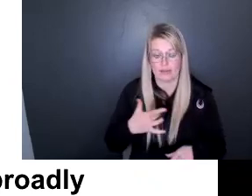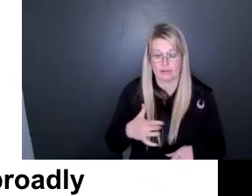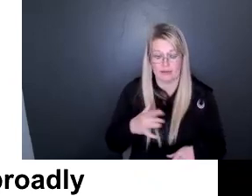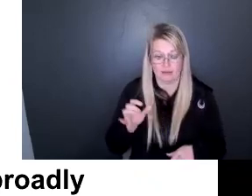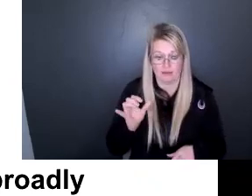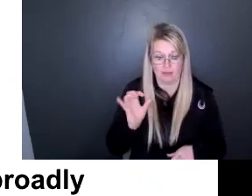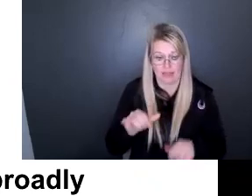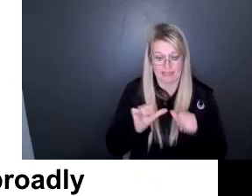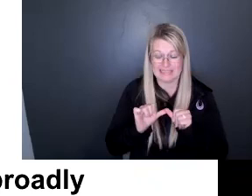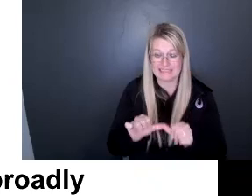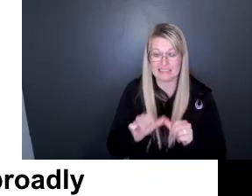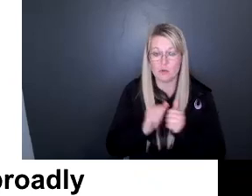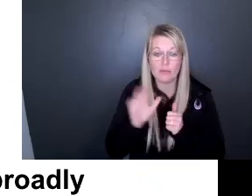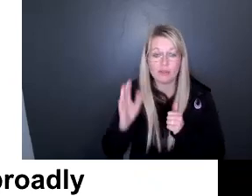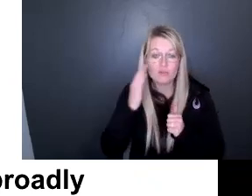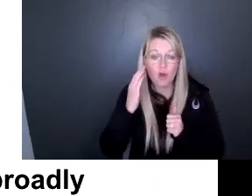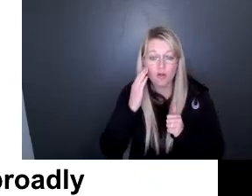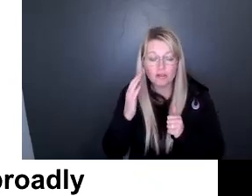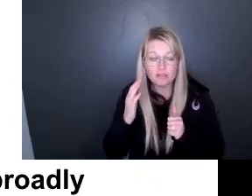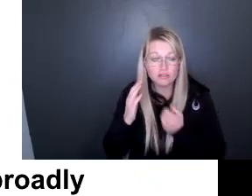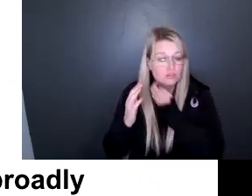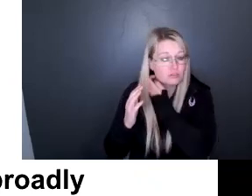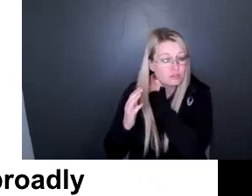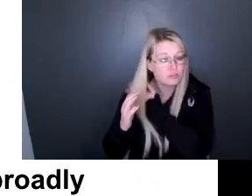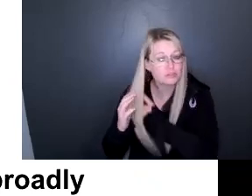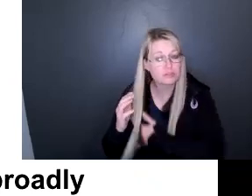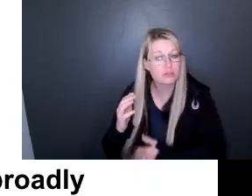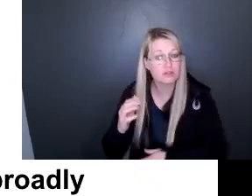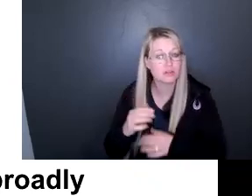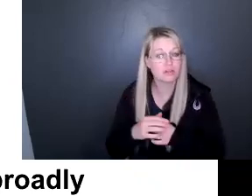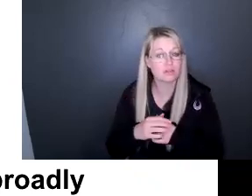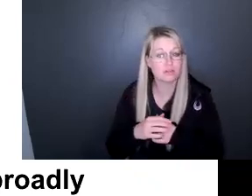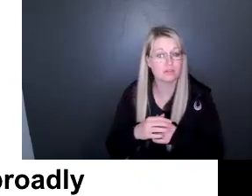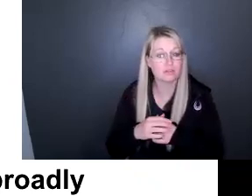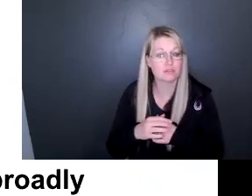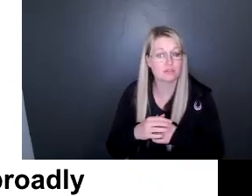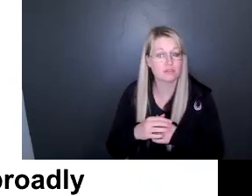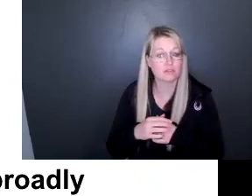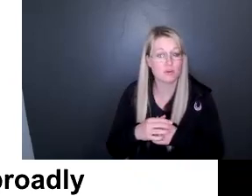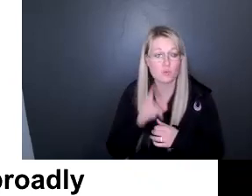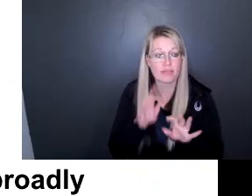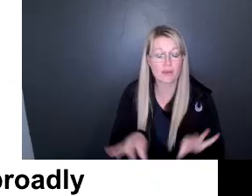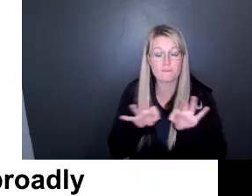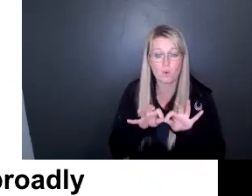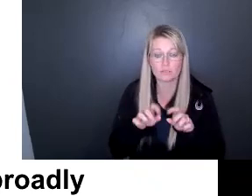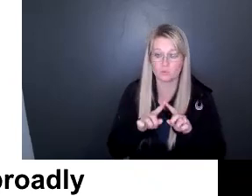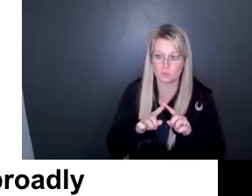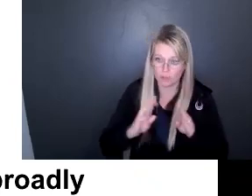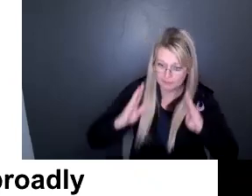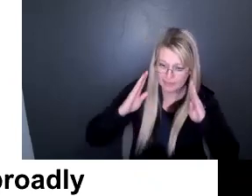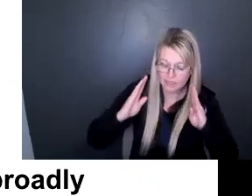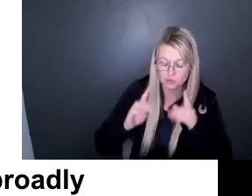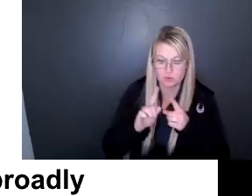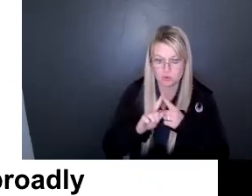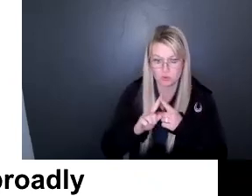and consistent with the knowledge in the literature, it is important to pay attention